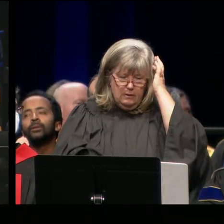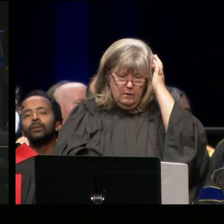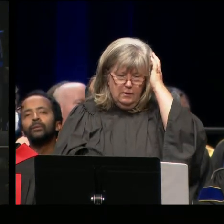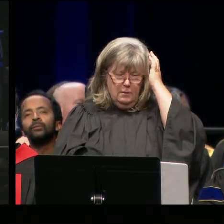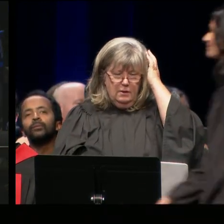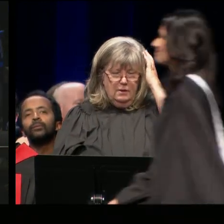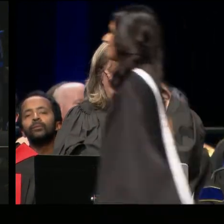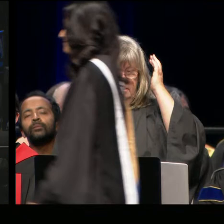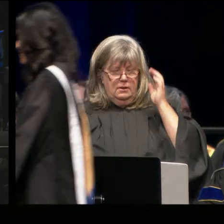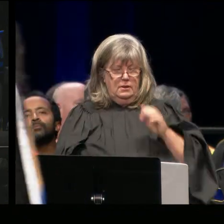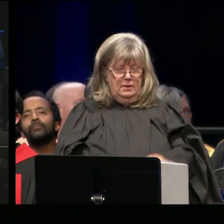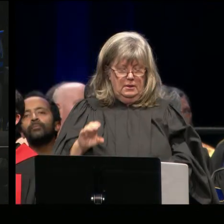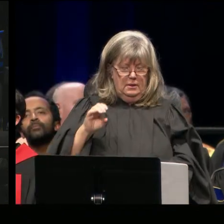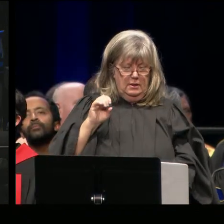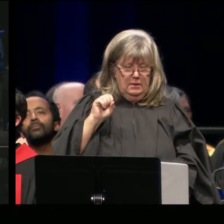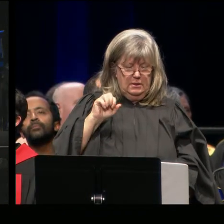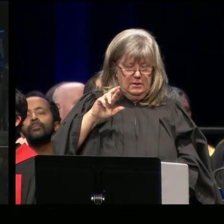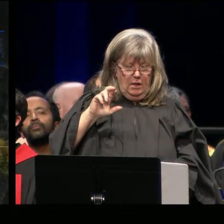Sarosh Sawani.